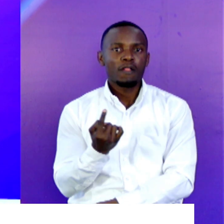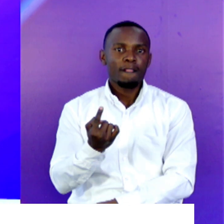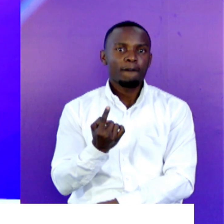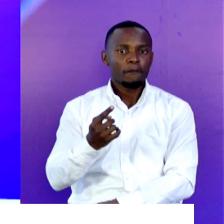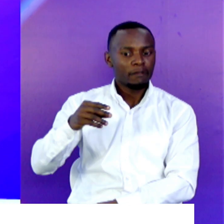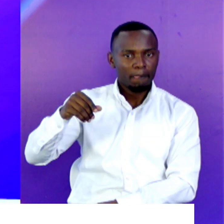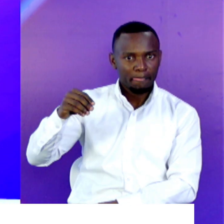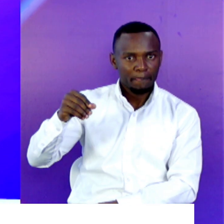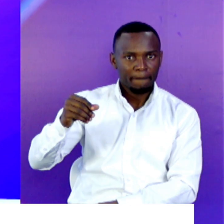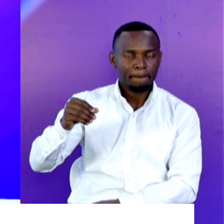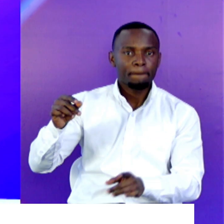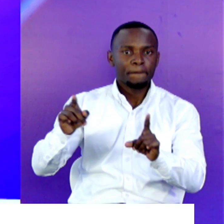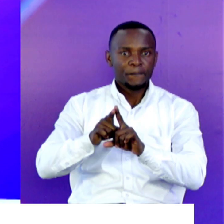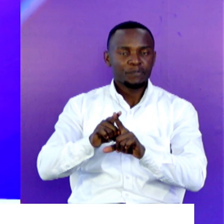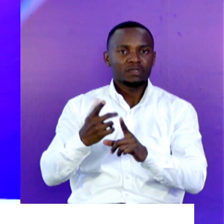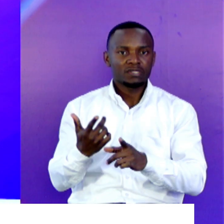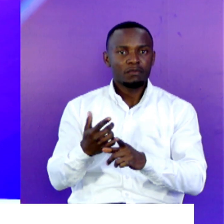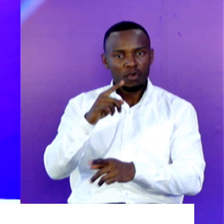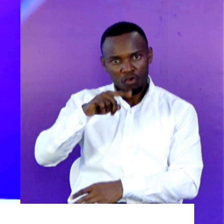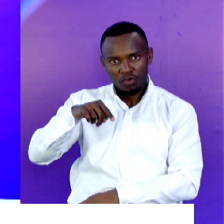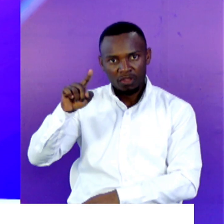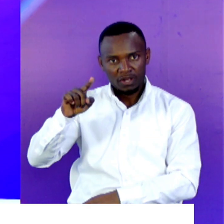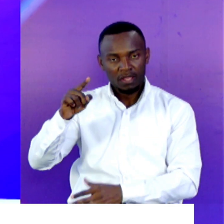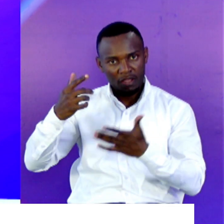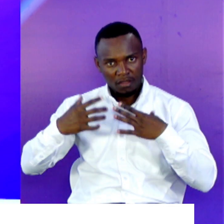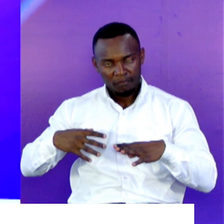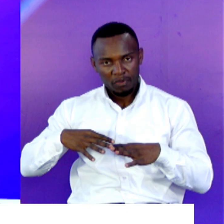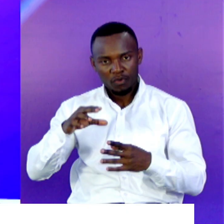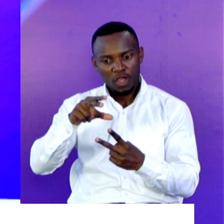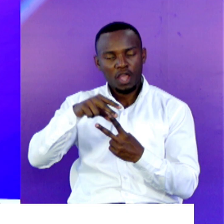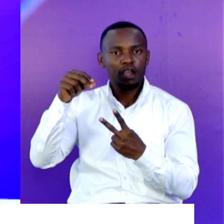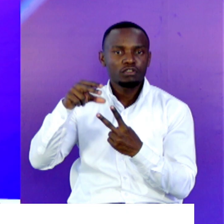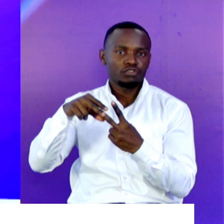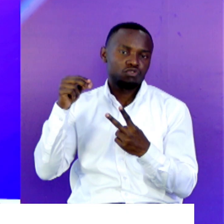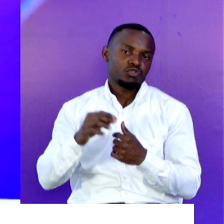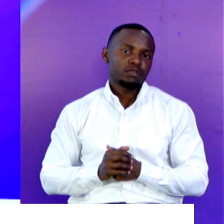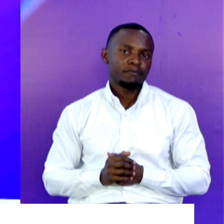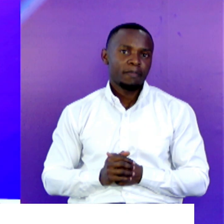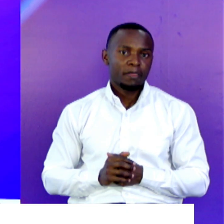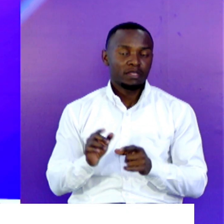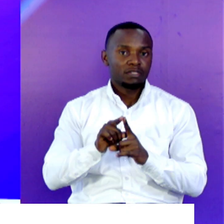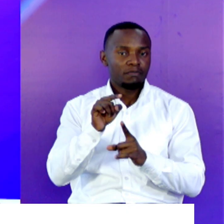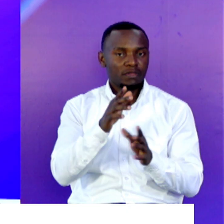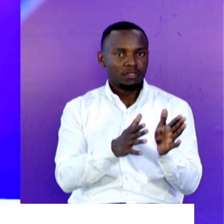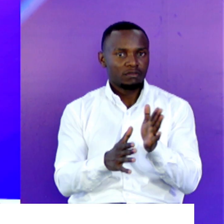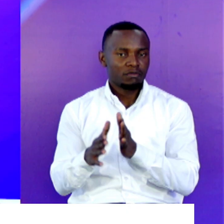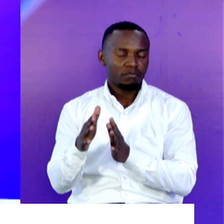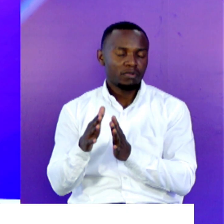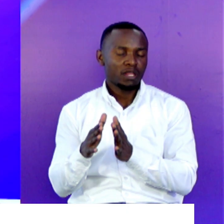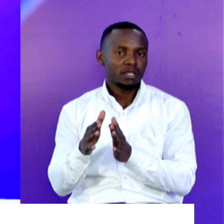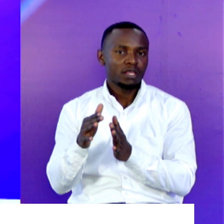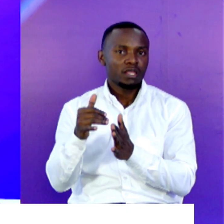qualified and deserving candidates are selected. The move is part of the government's